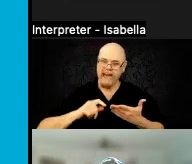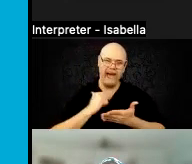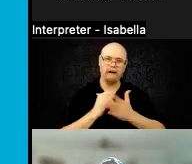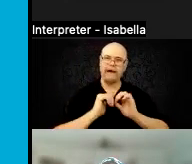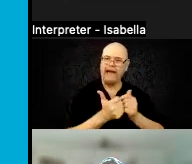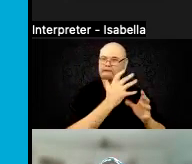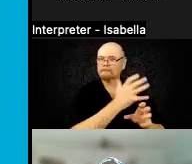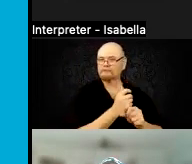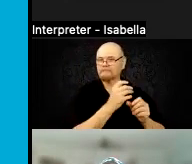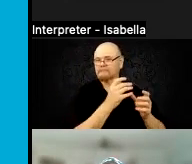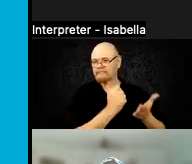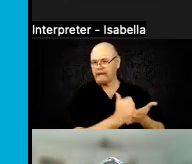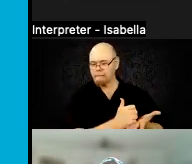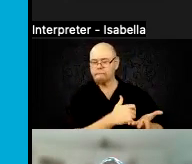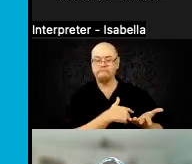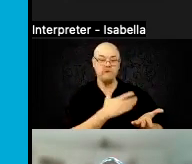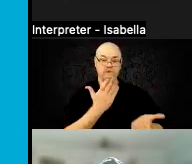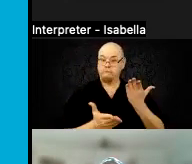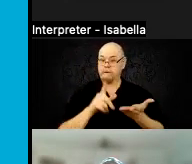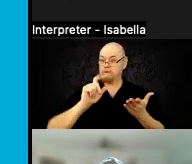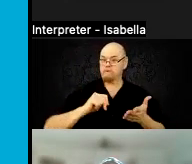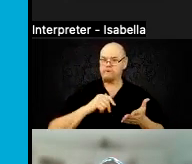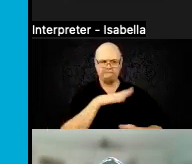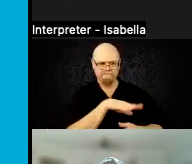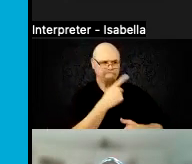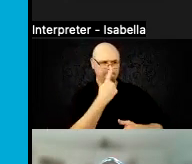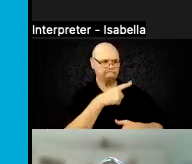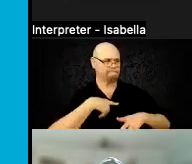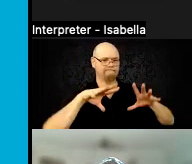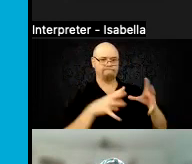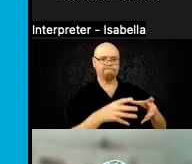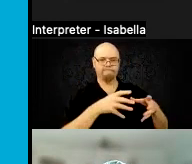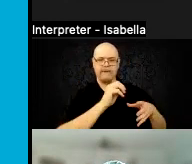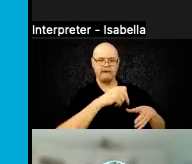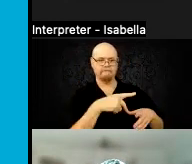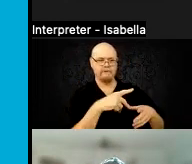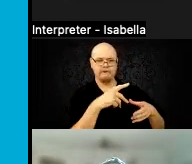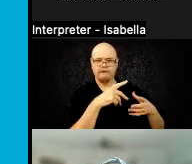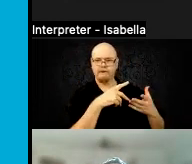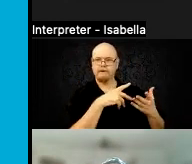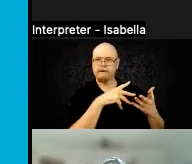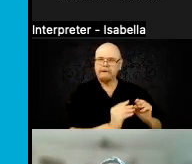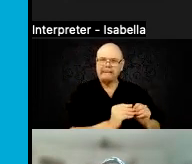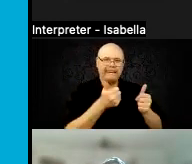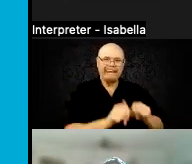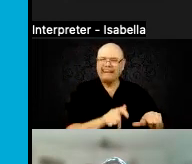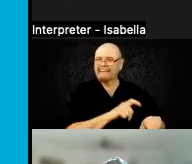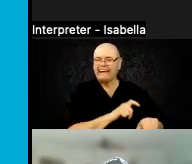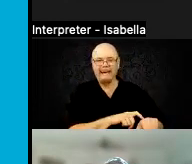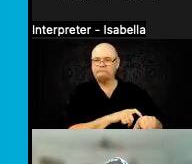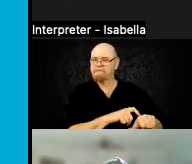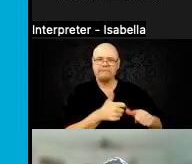an IEP meeting to discuss your concerns with the IEP team, right? You can request an IEP meeting for your child at any time to have